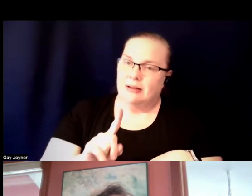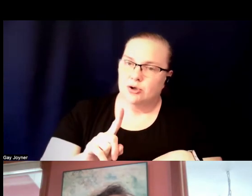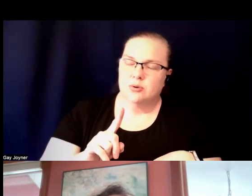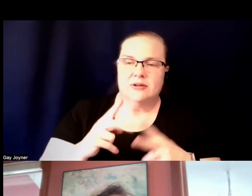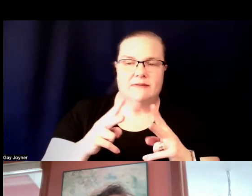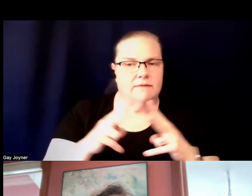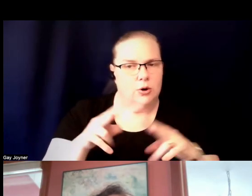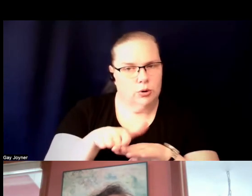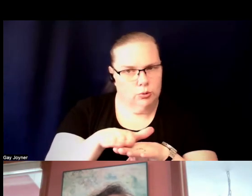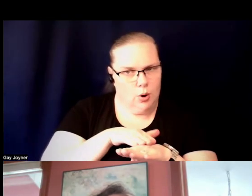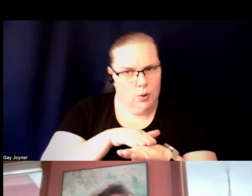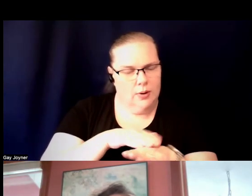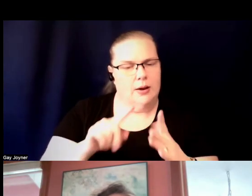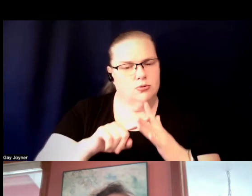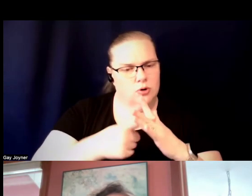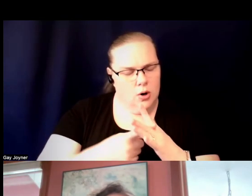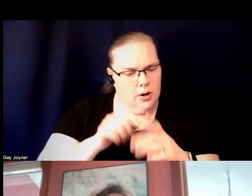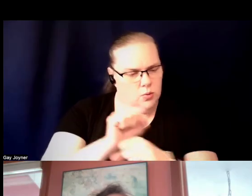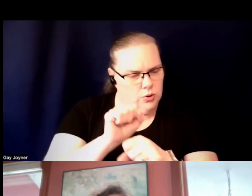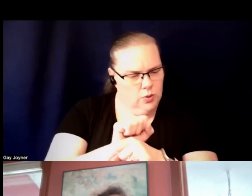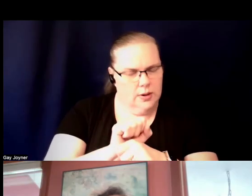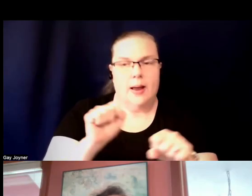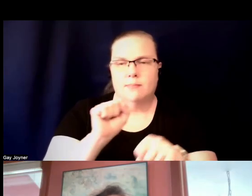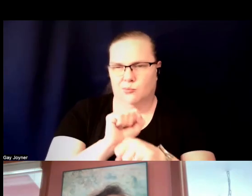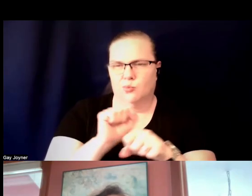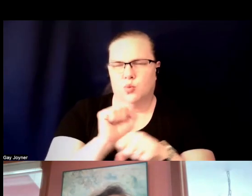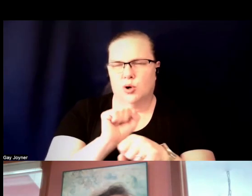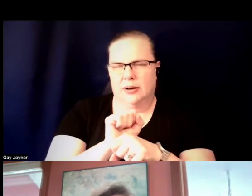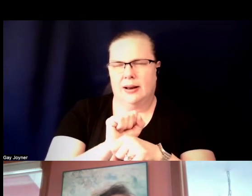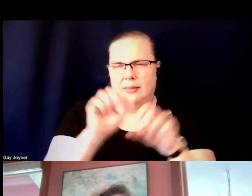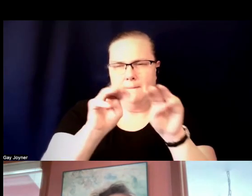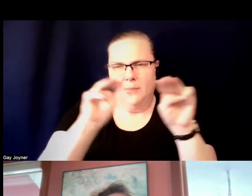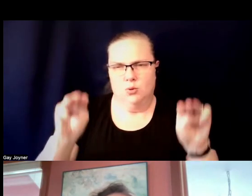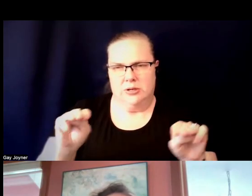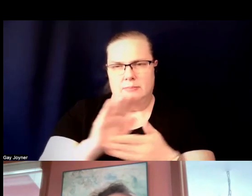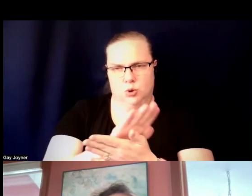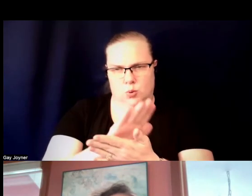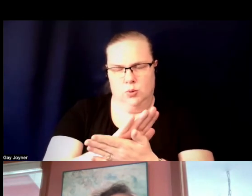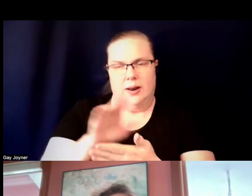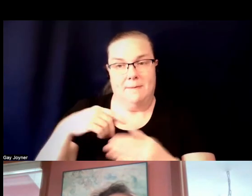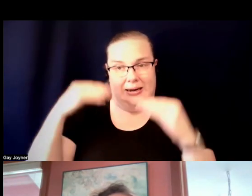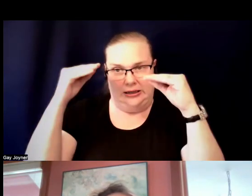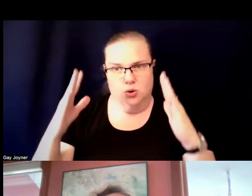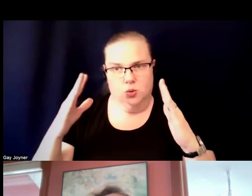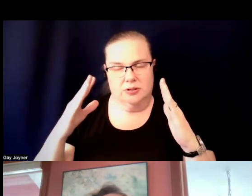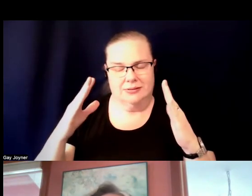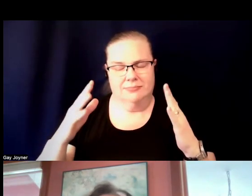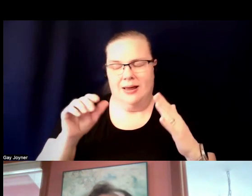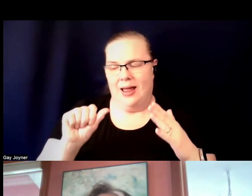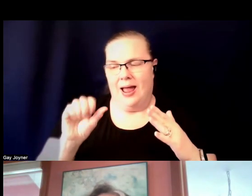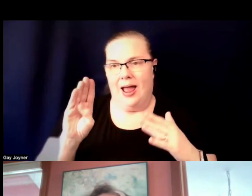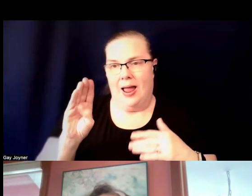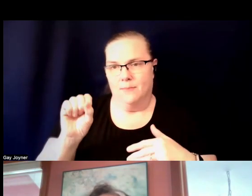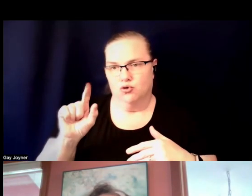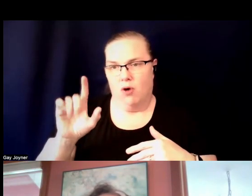I started out, I was at the museum school, and my teacher was very much into abstract expressionism.